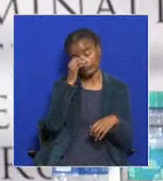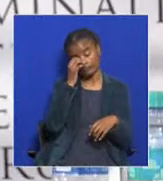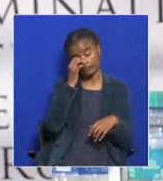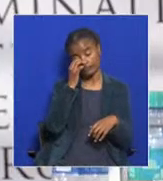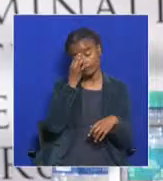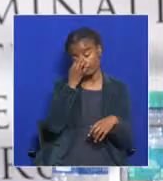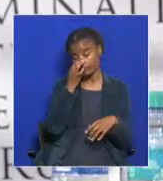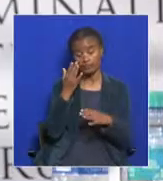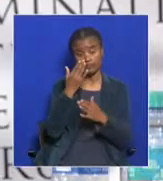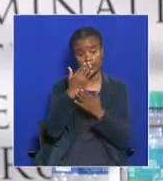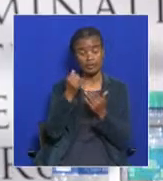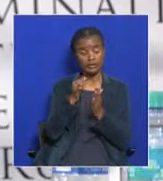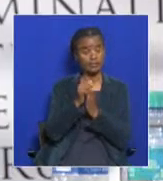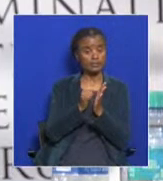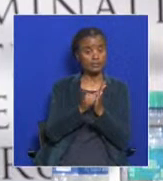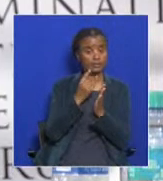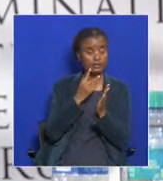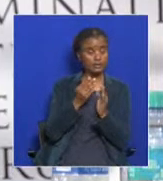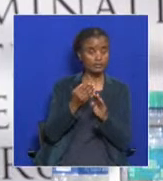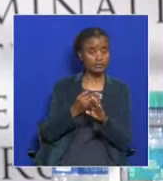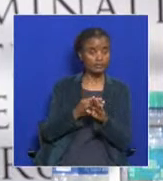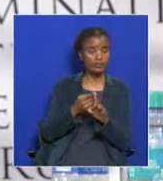it's by